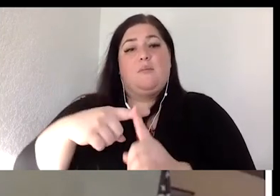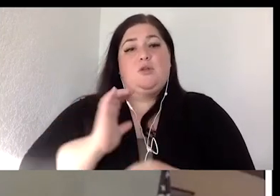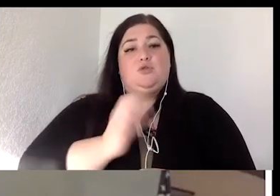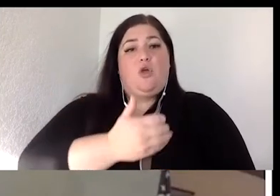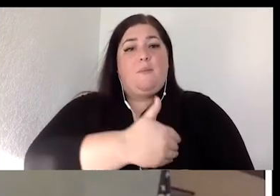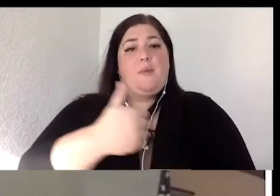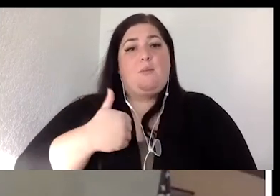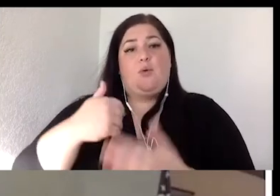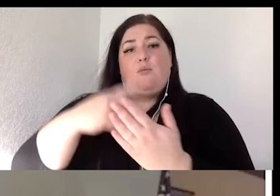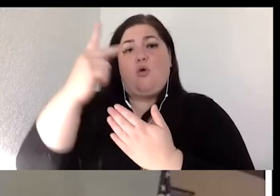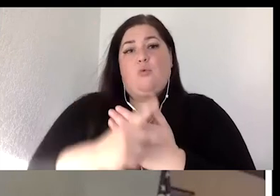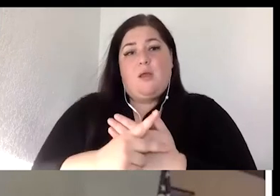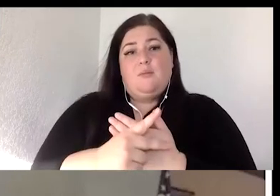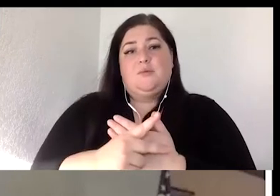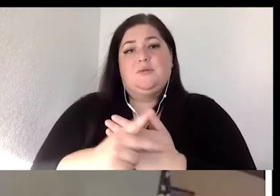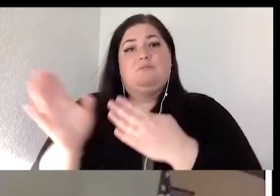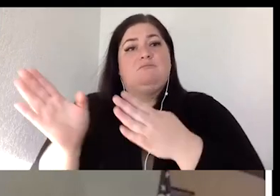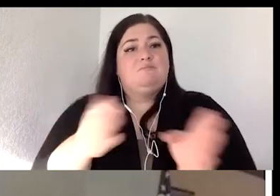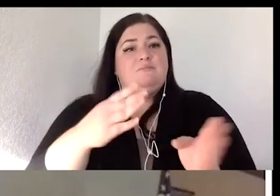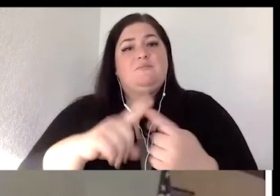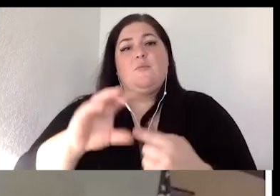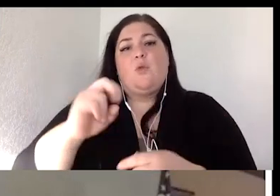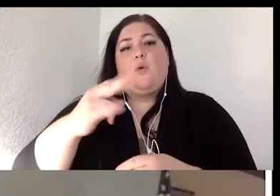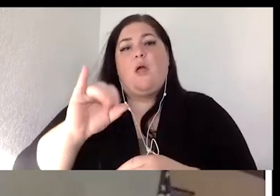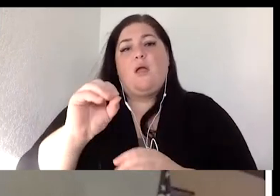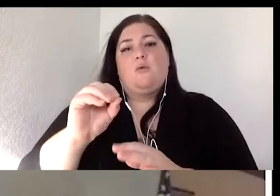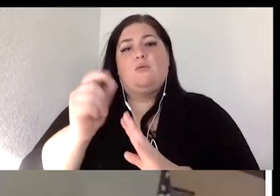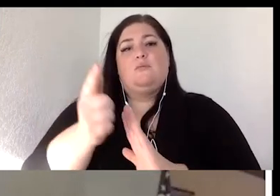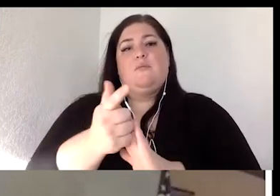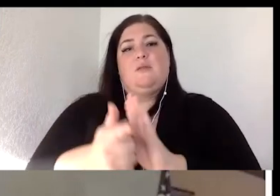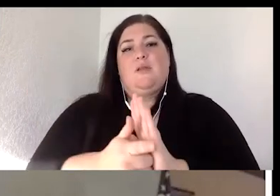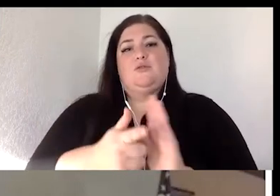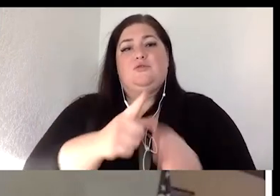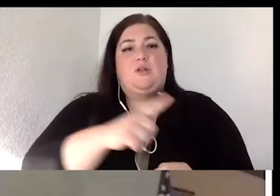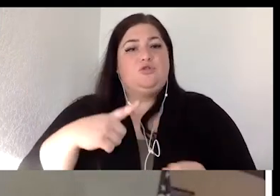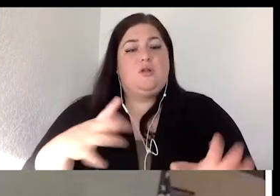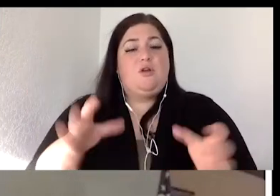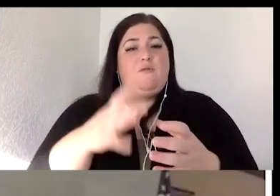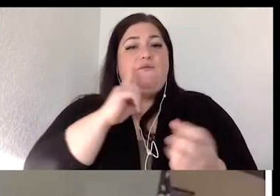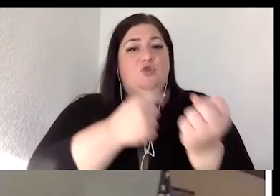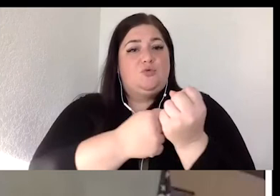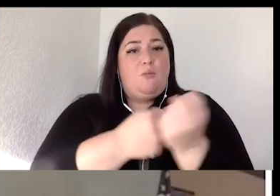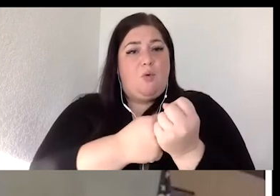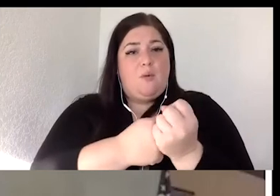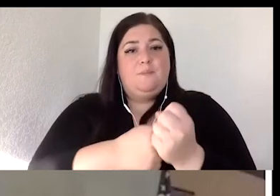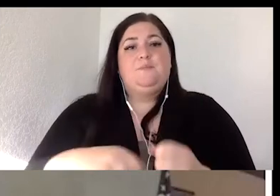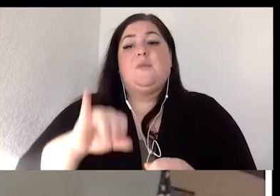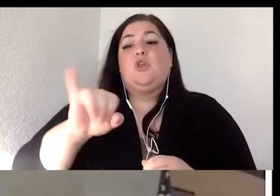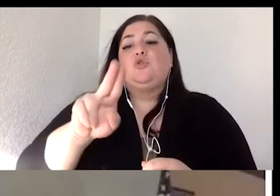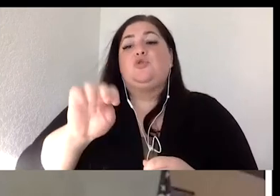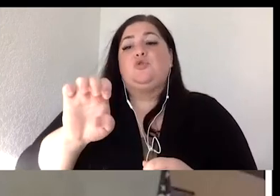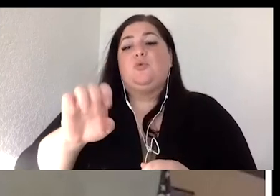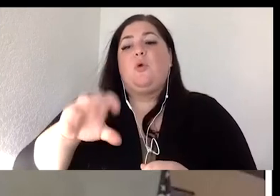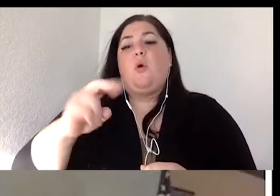programs turned to the Ohio legislature for support. In June, the Ohio